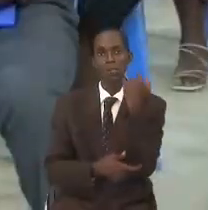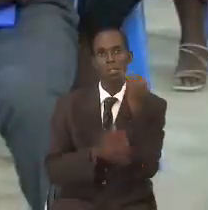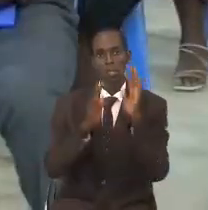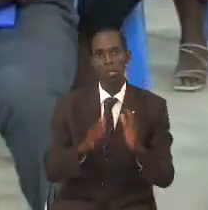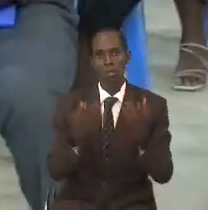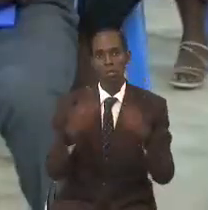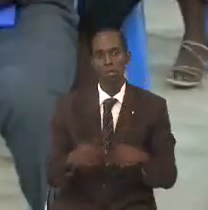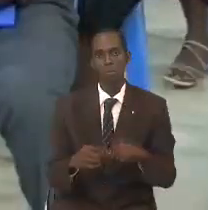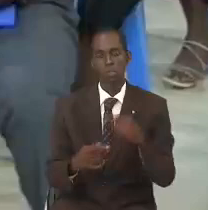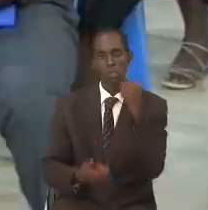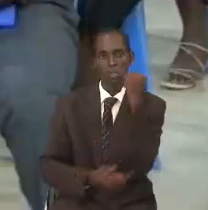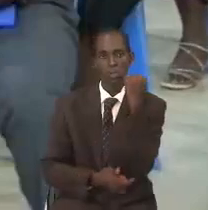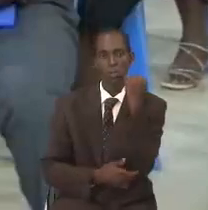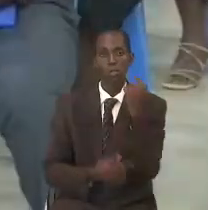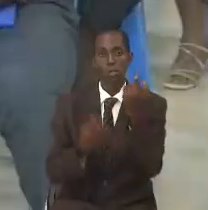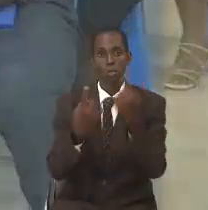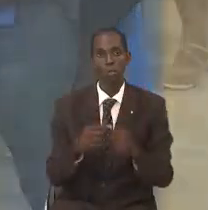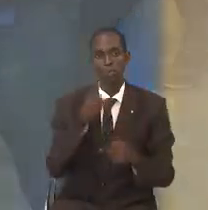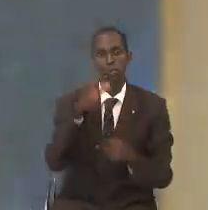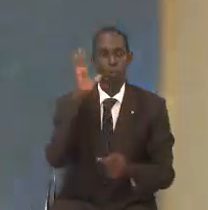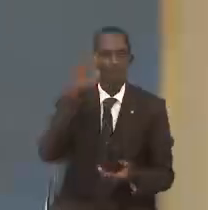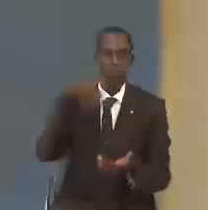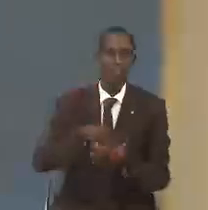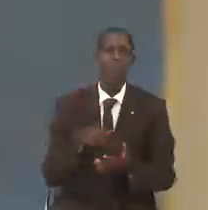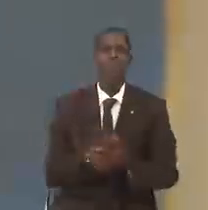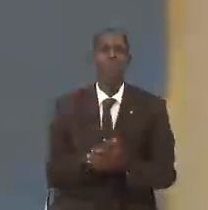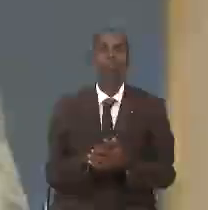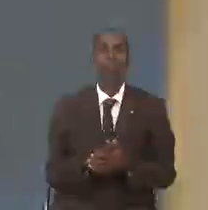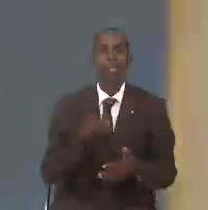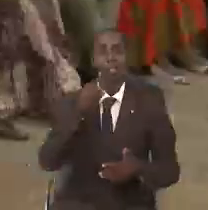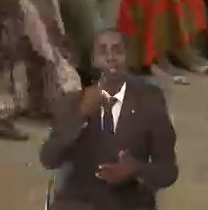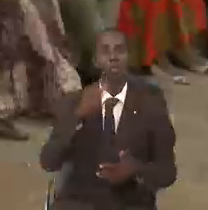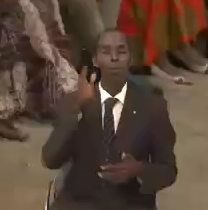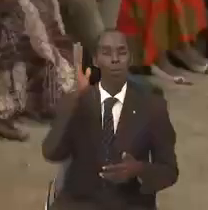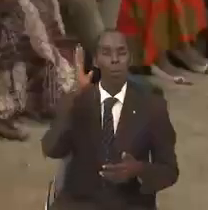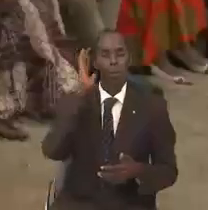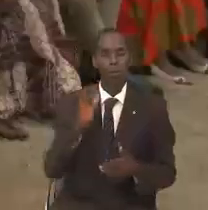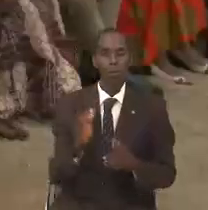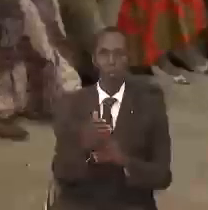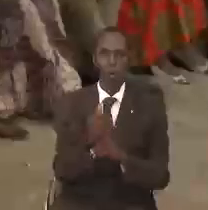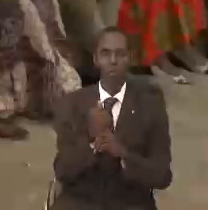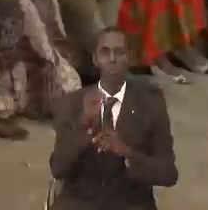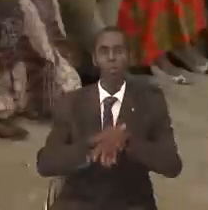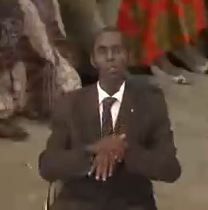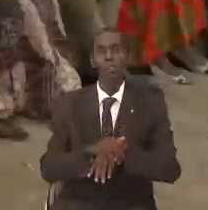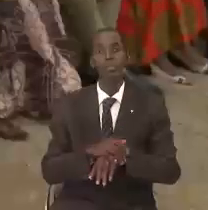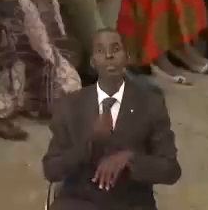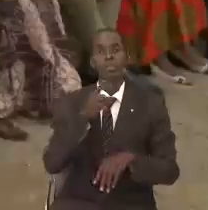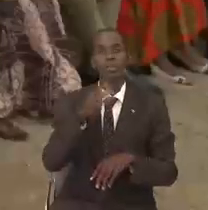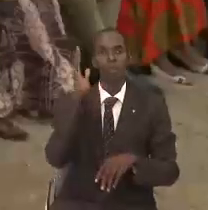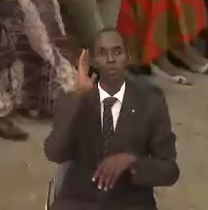temptresses come, you will stand. You will hold fast. You will